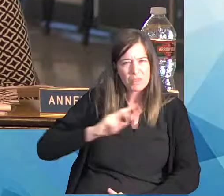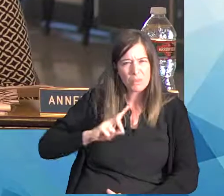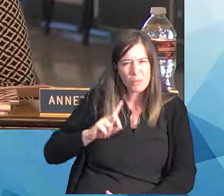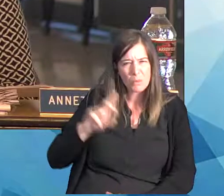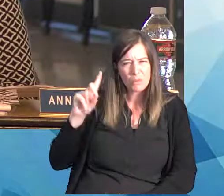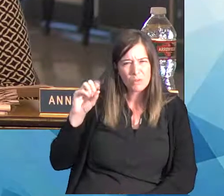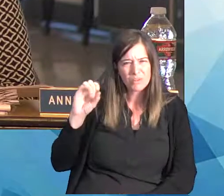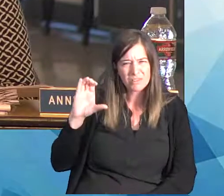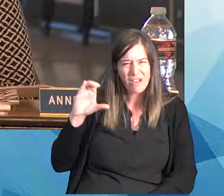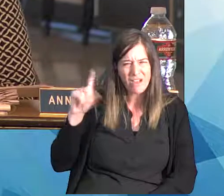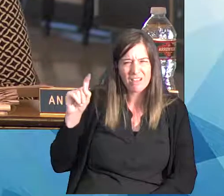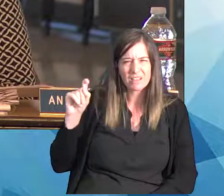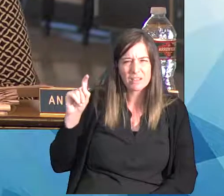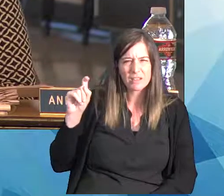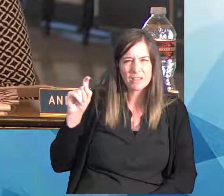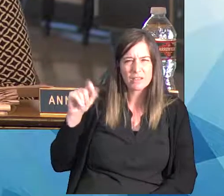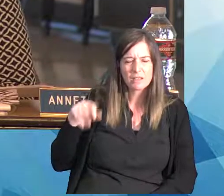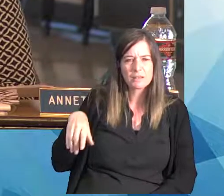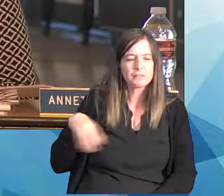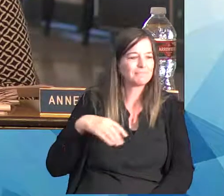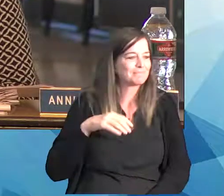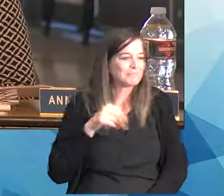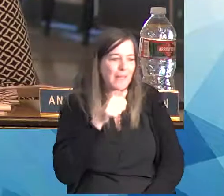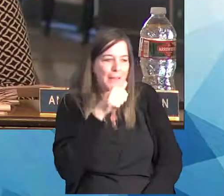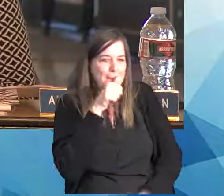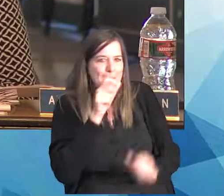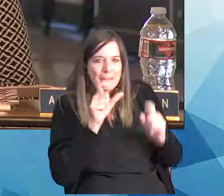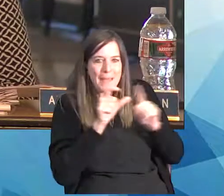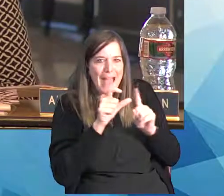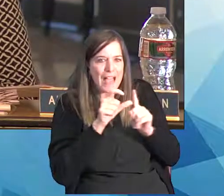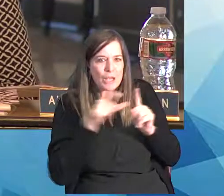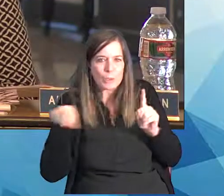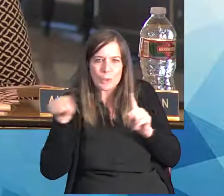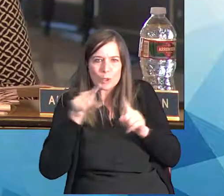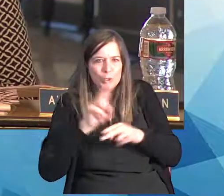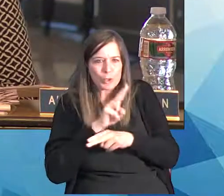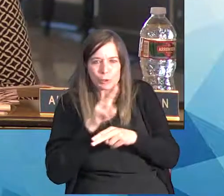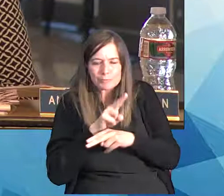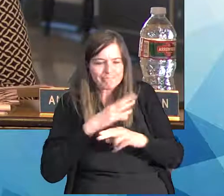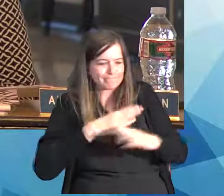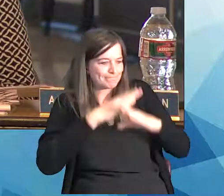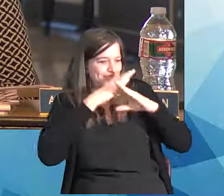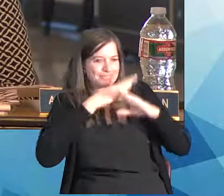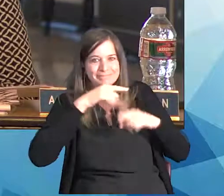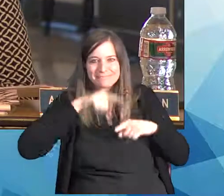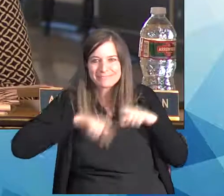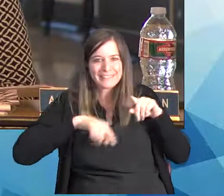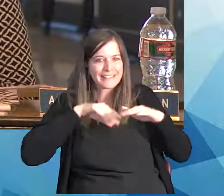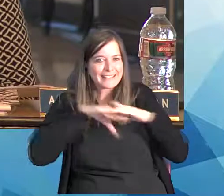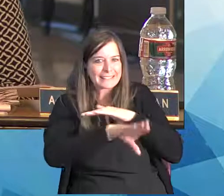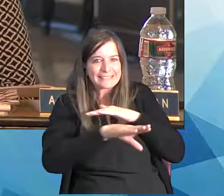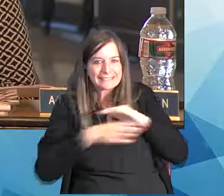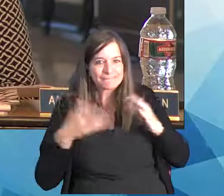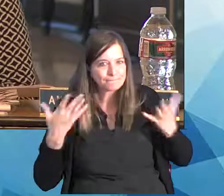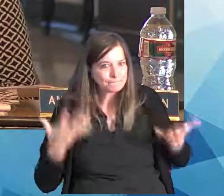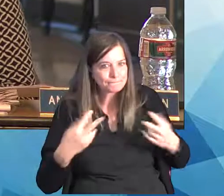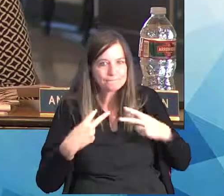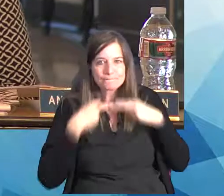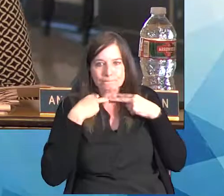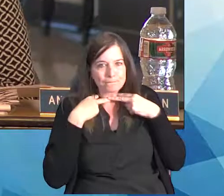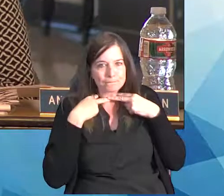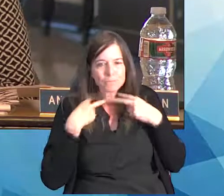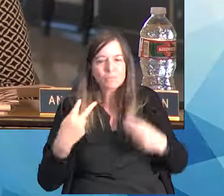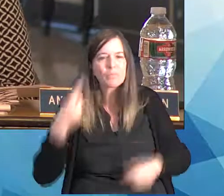They're just not, whatever password they're using is not getting them in. Okay. Do we have paper copies? It's